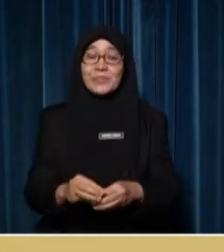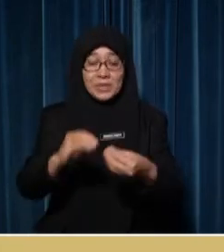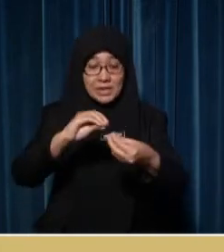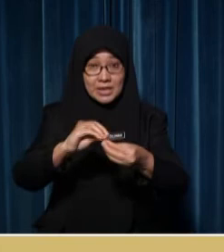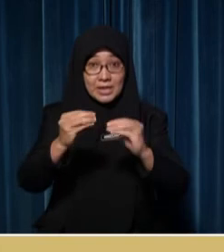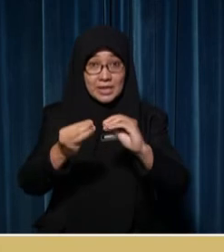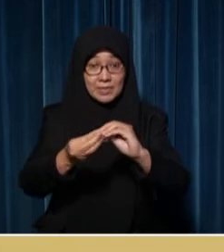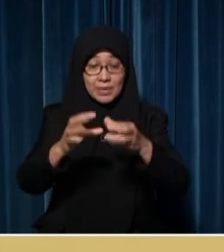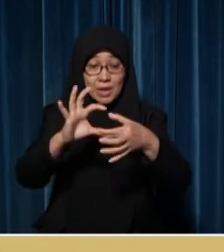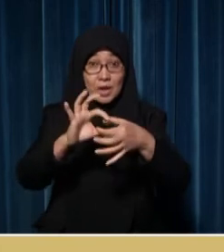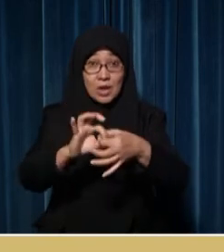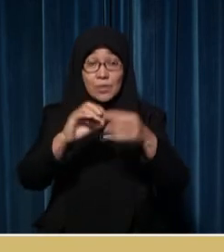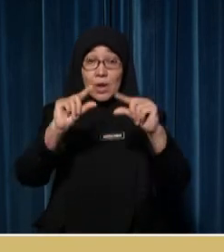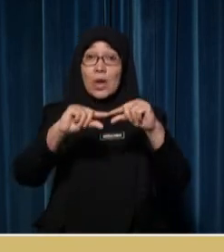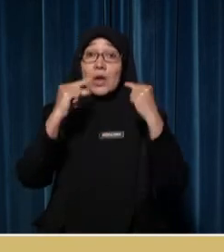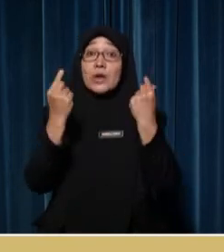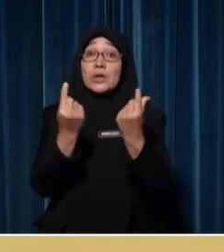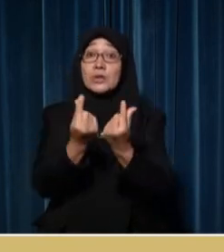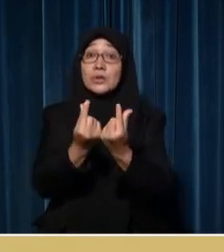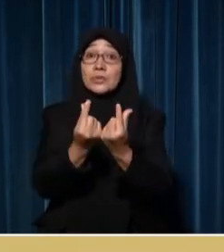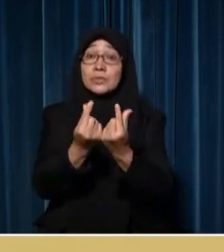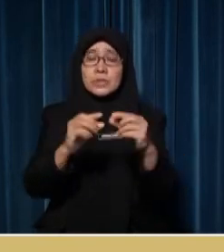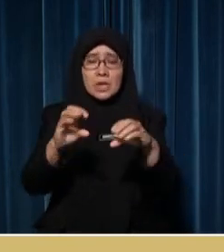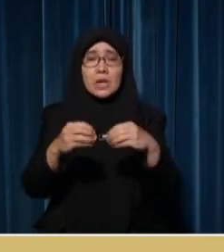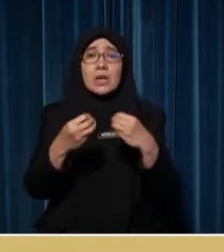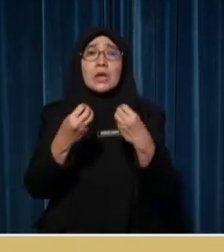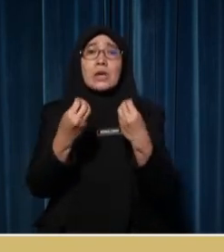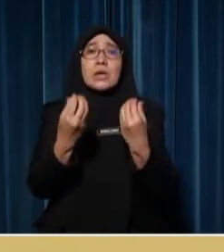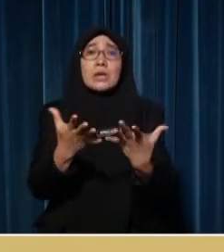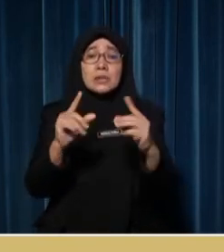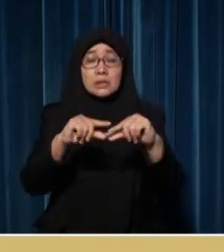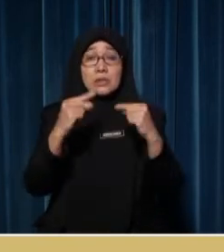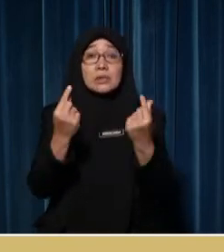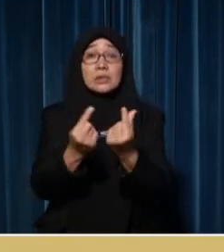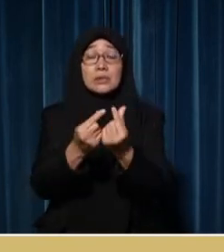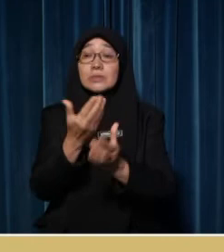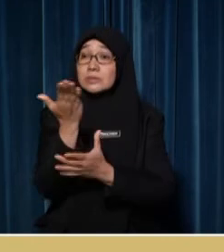of groups. How many groups were there?